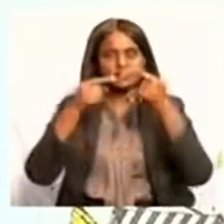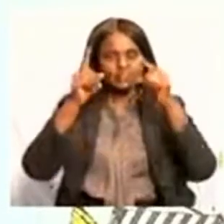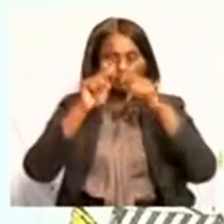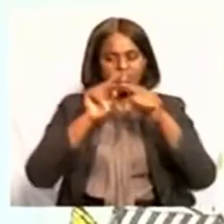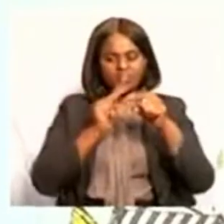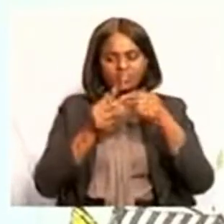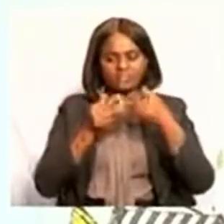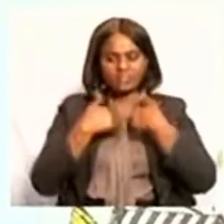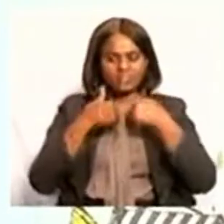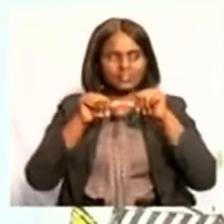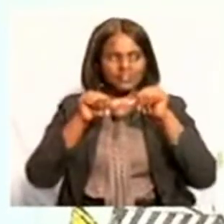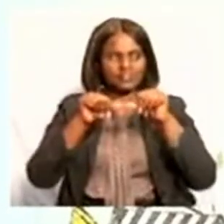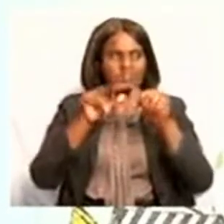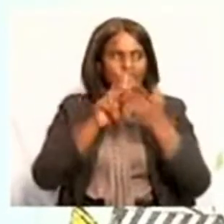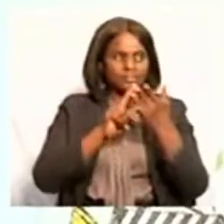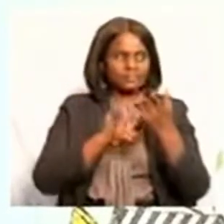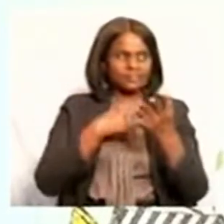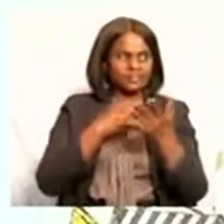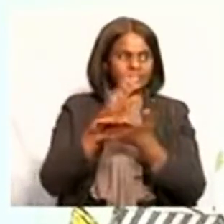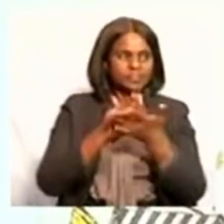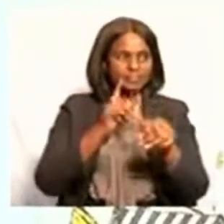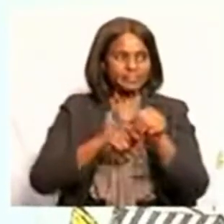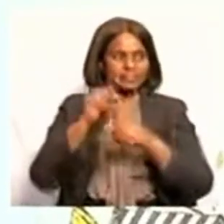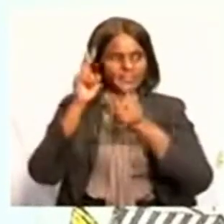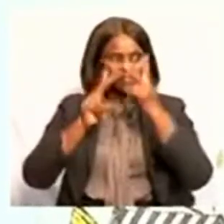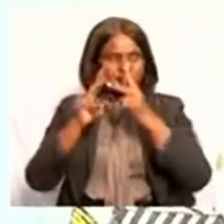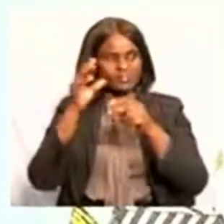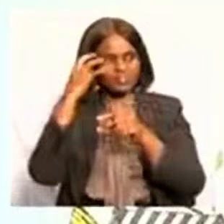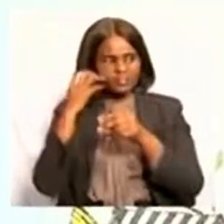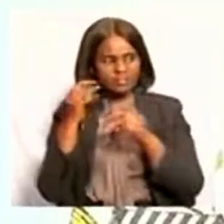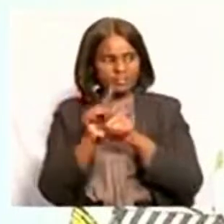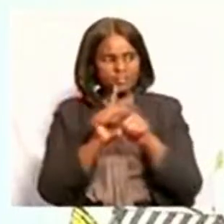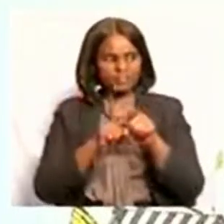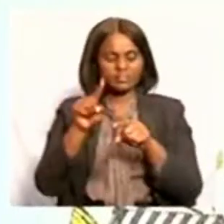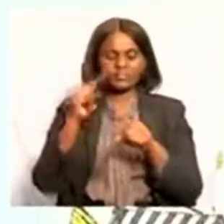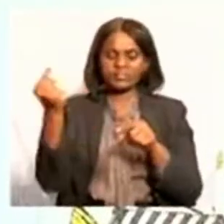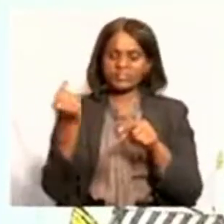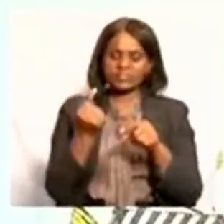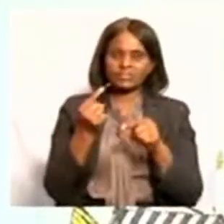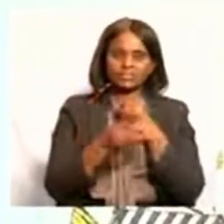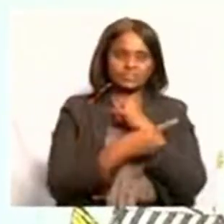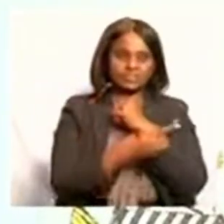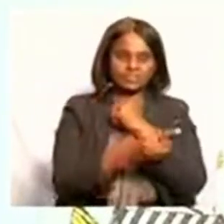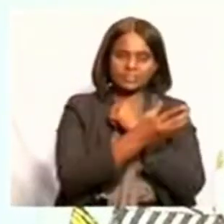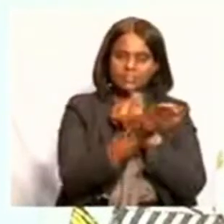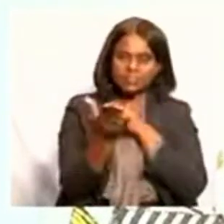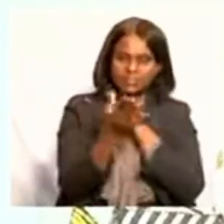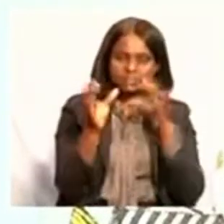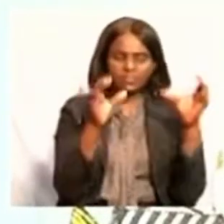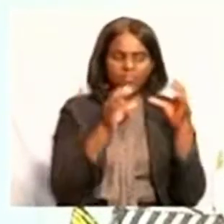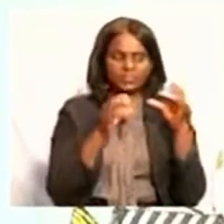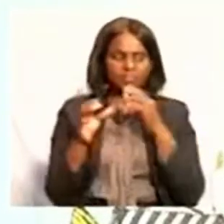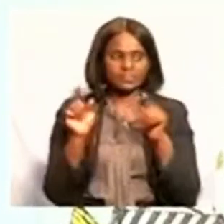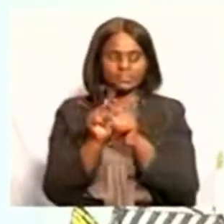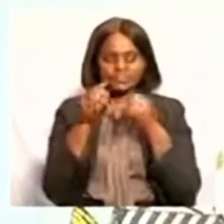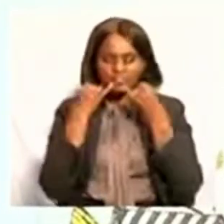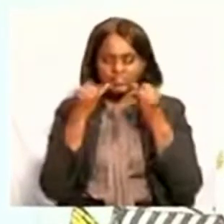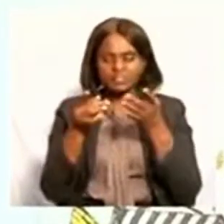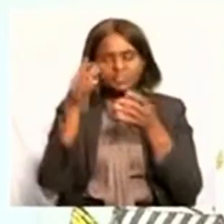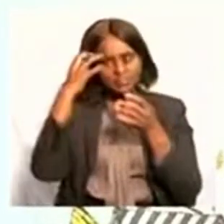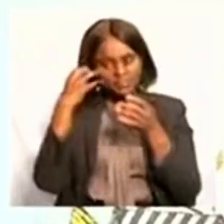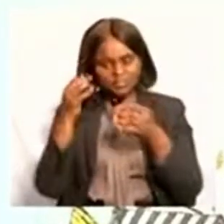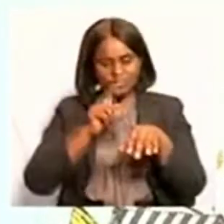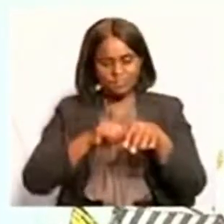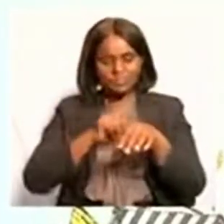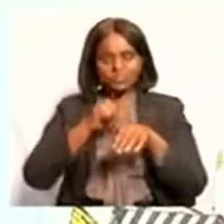we still have these reports. At times you visit the office, you come to the department, to the committee. We are told the officer at the time